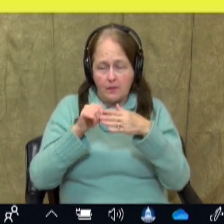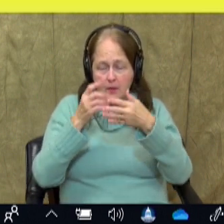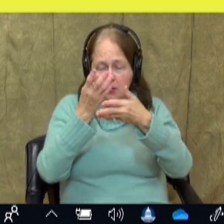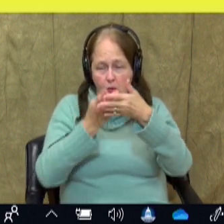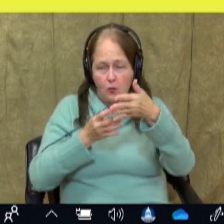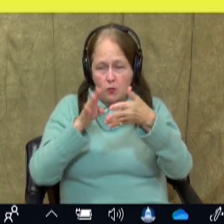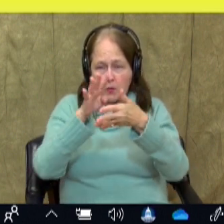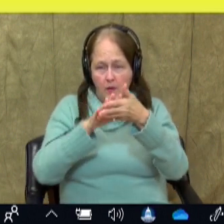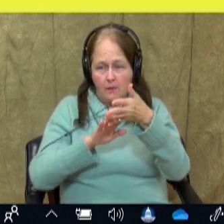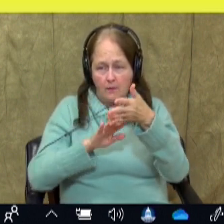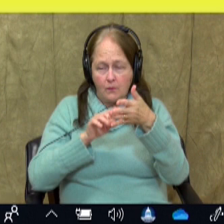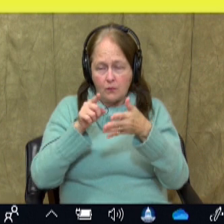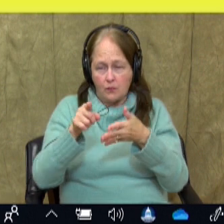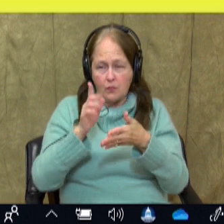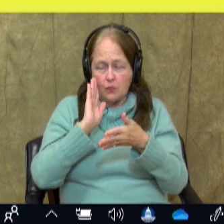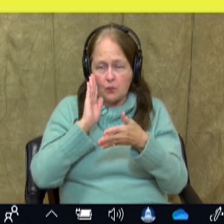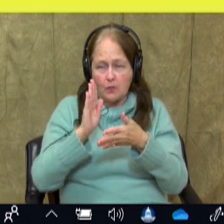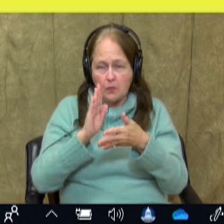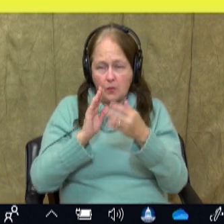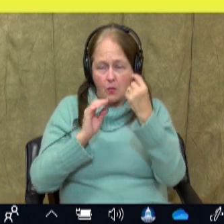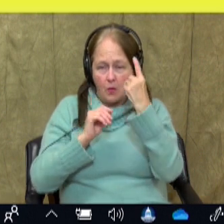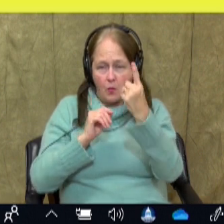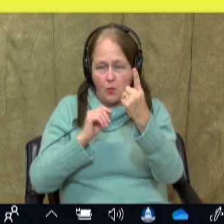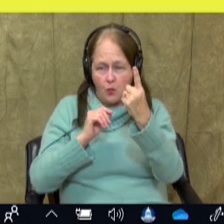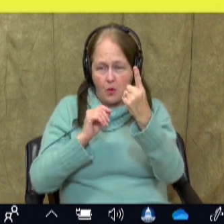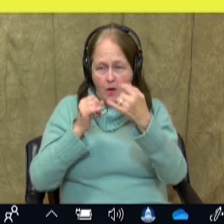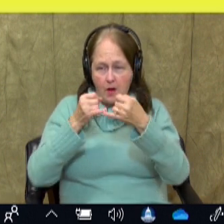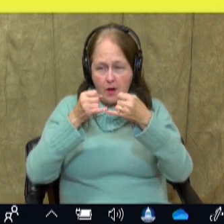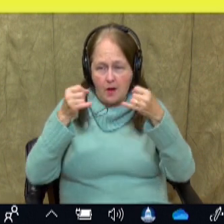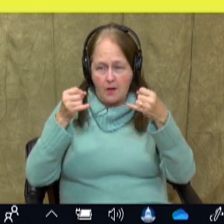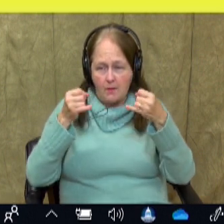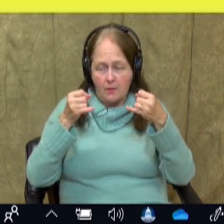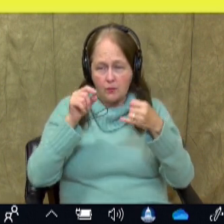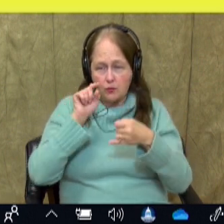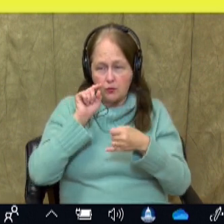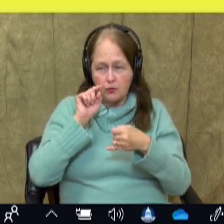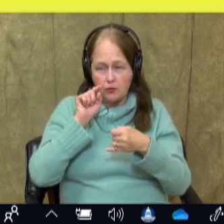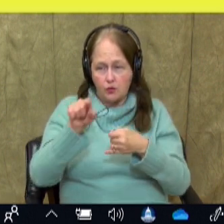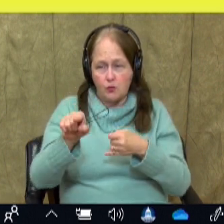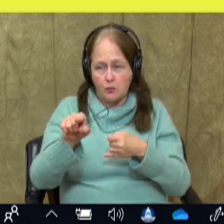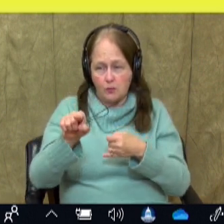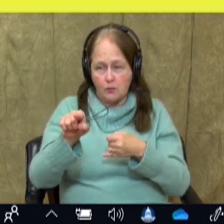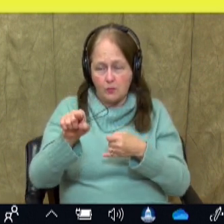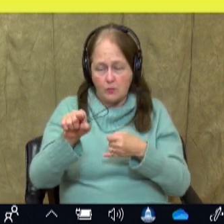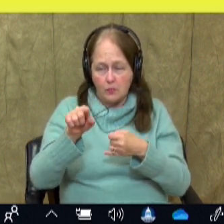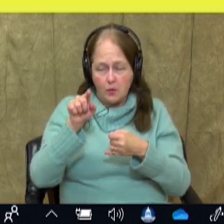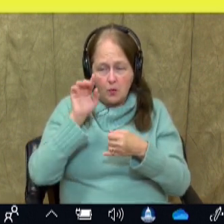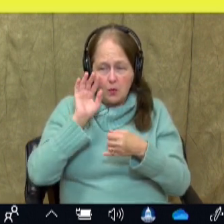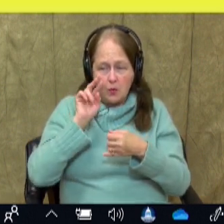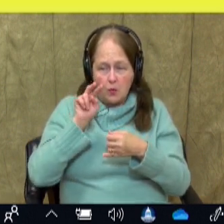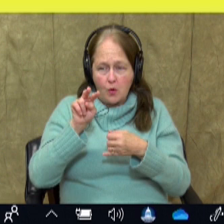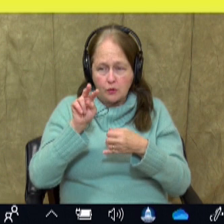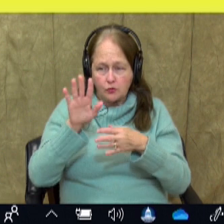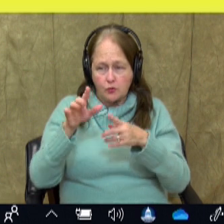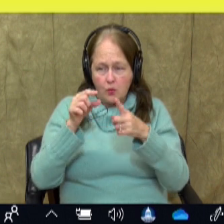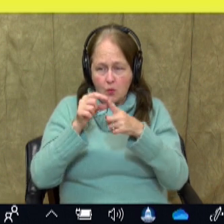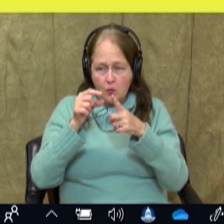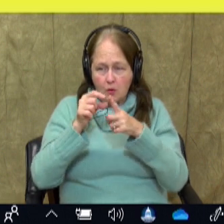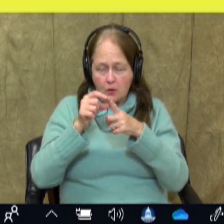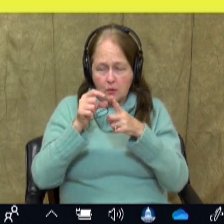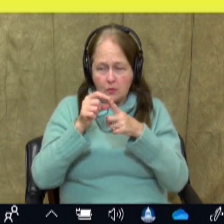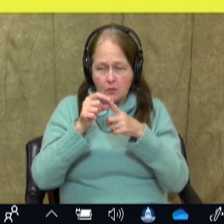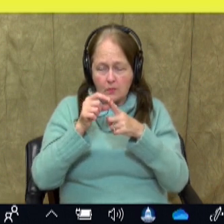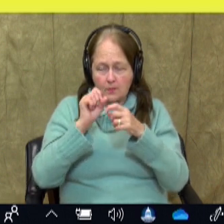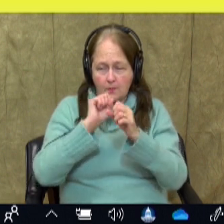thing, if you made a graph of that, it would just have one line and it would be you. So watch your wording when you're forming